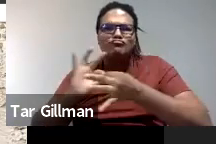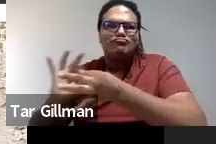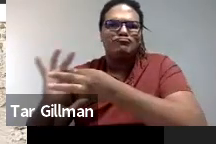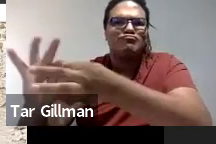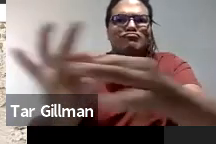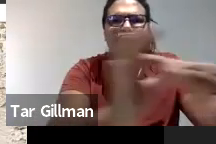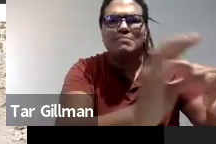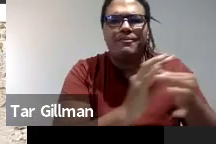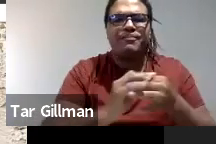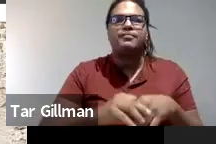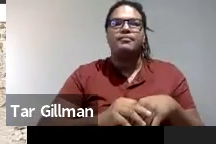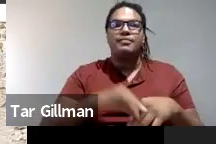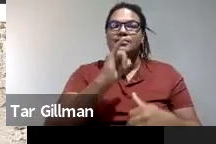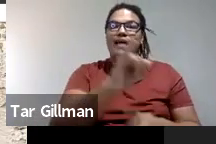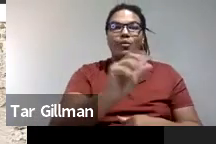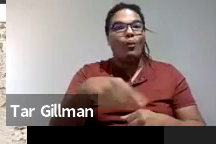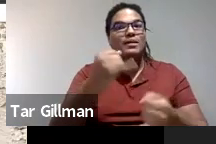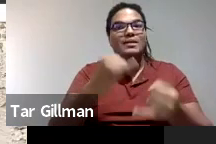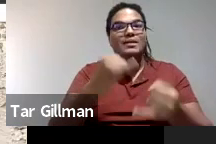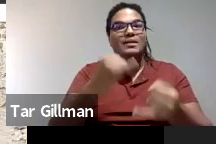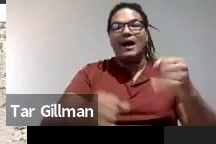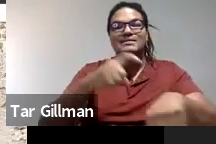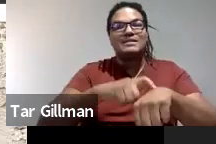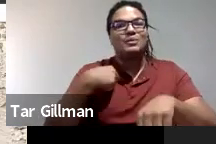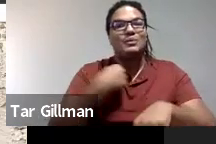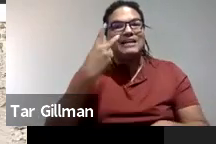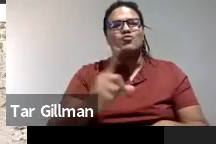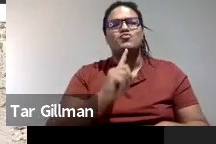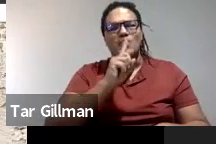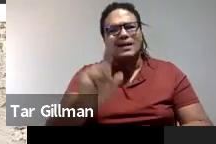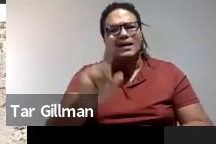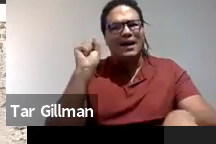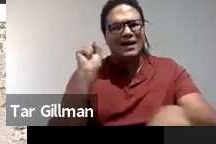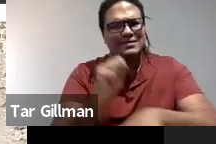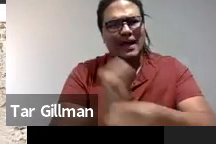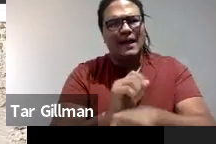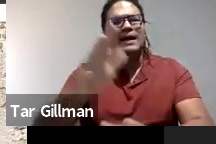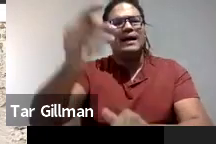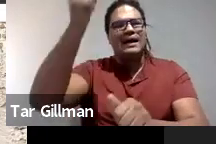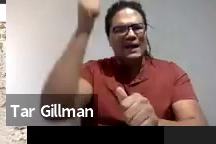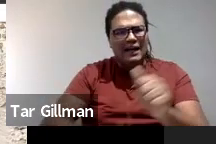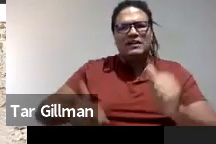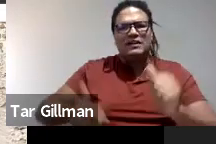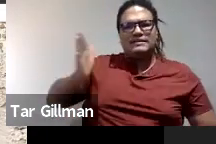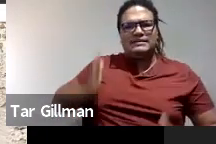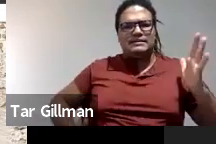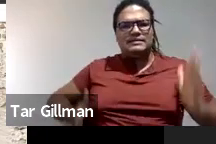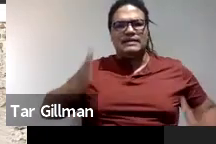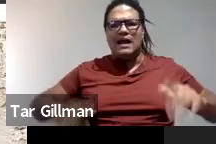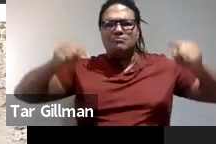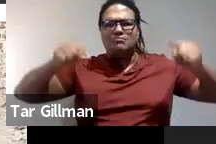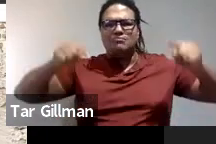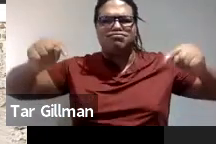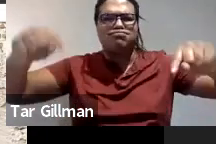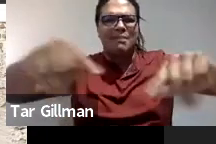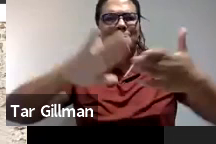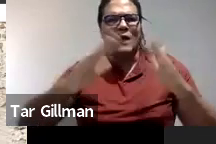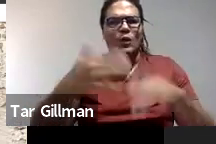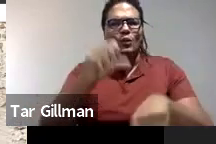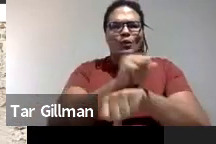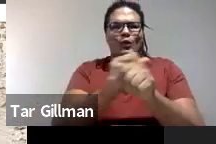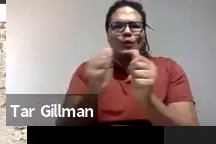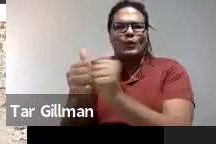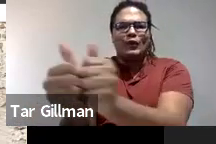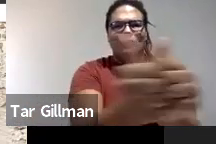movement showed the world how we could collaborate and work together. And that was the last time that we saw